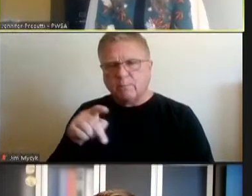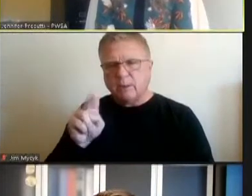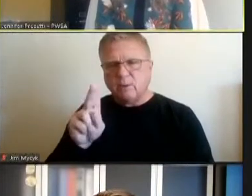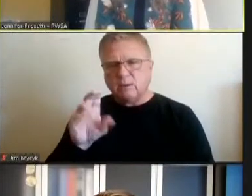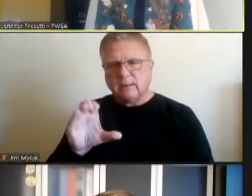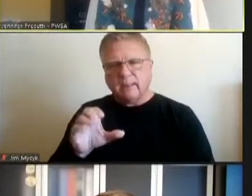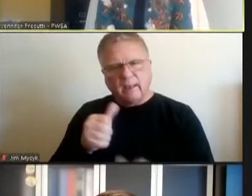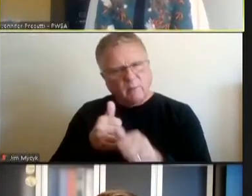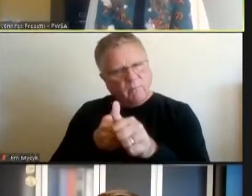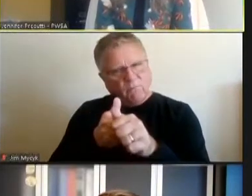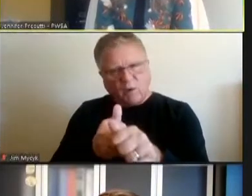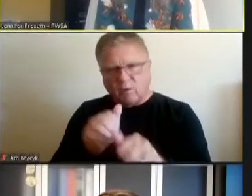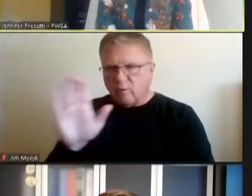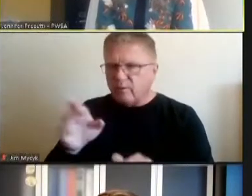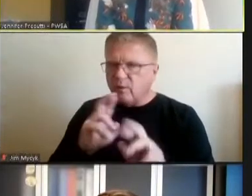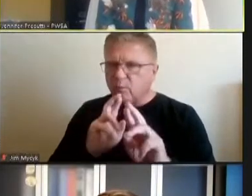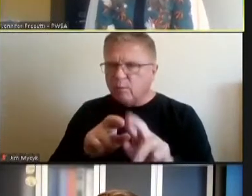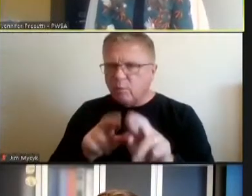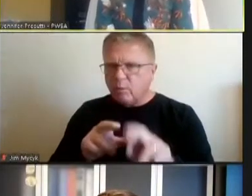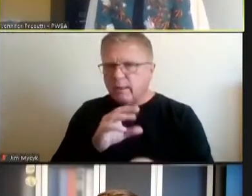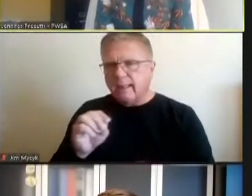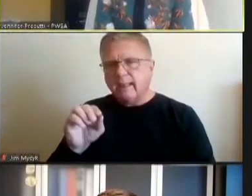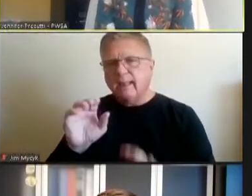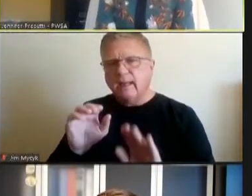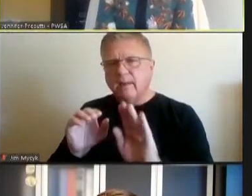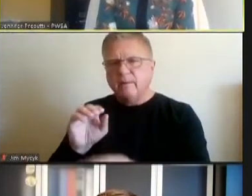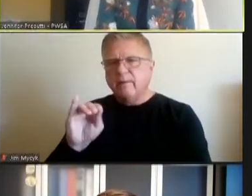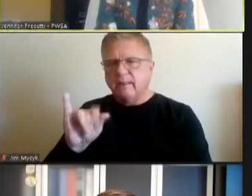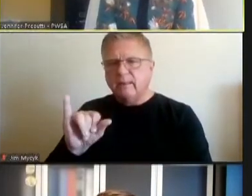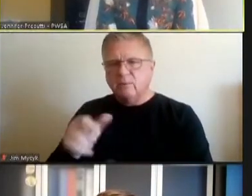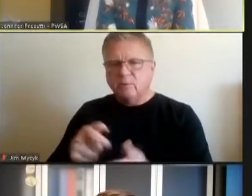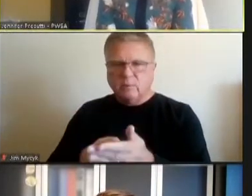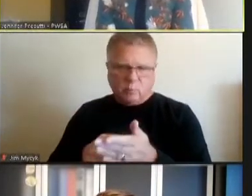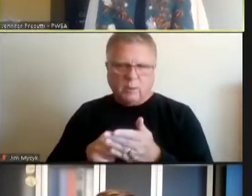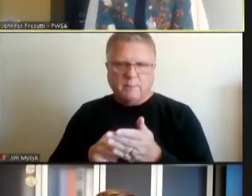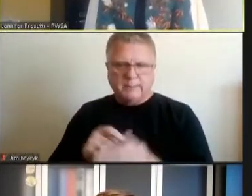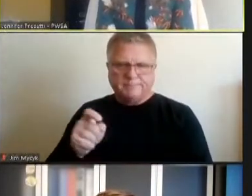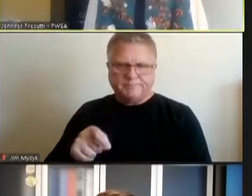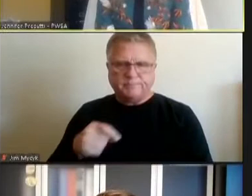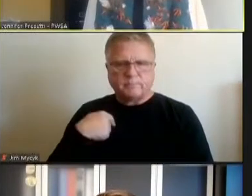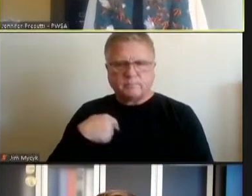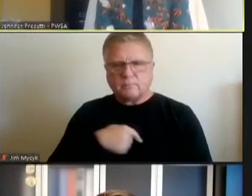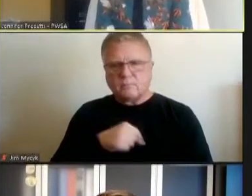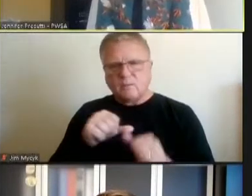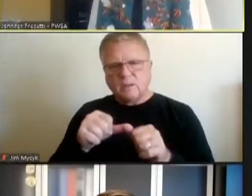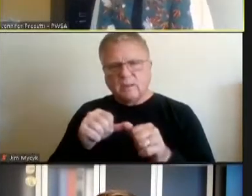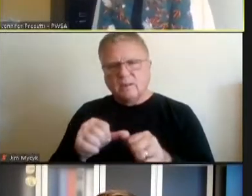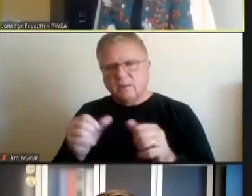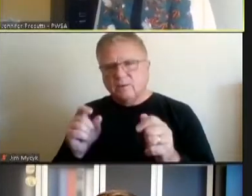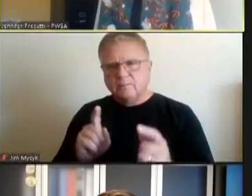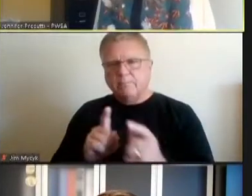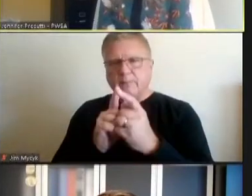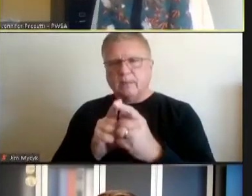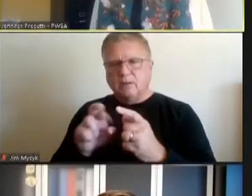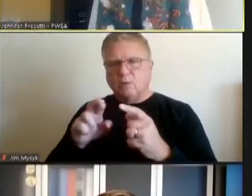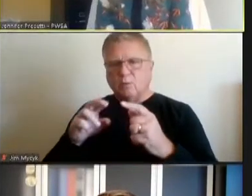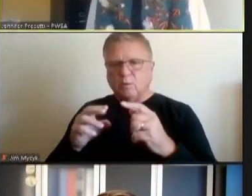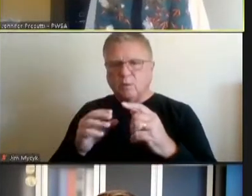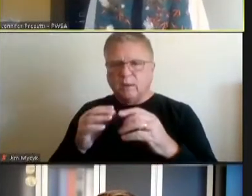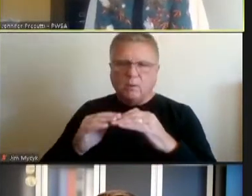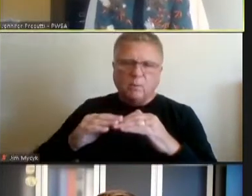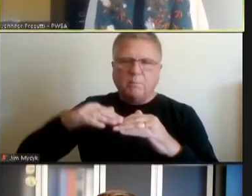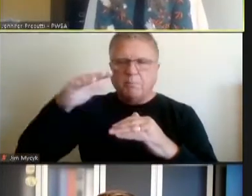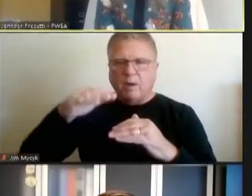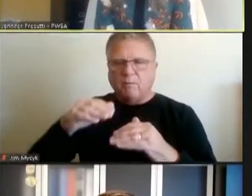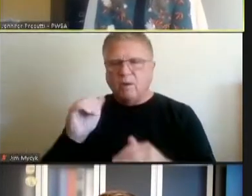to their reporting and their industry requirements. And then finally, we continue to meet or exceed all of our debt service coverages,